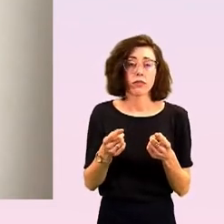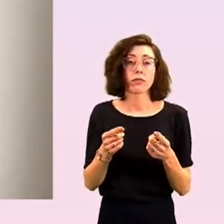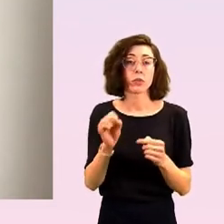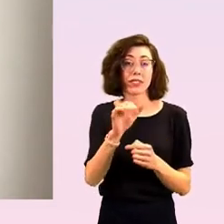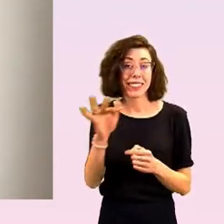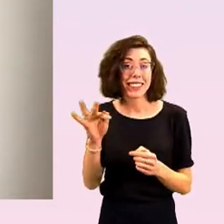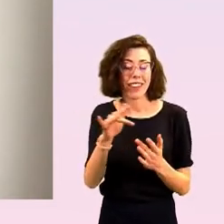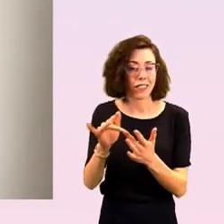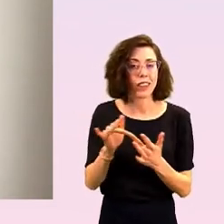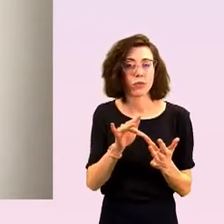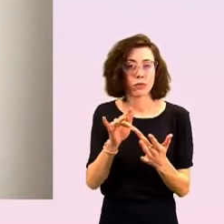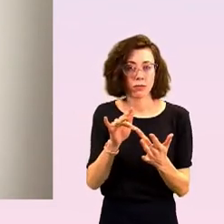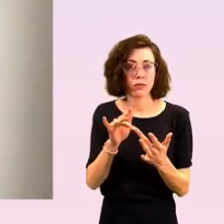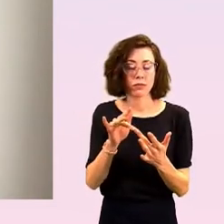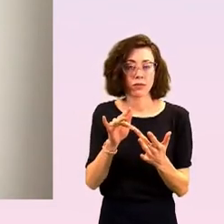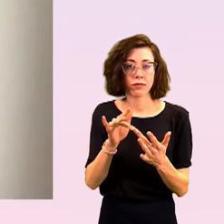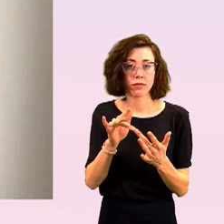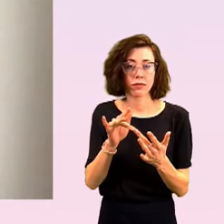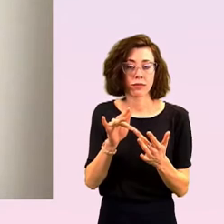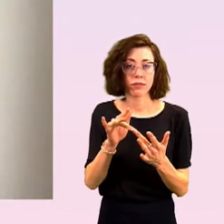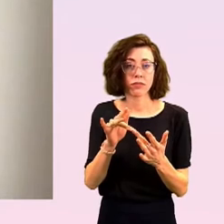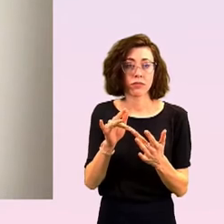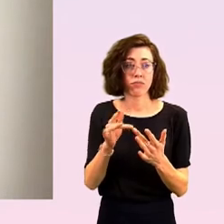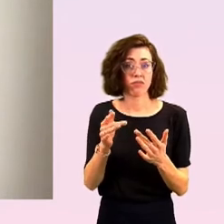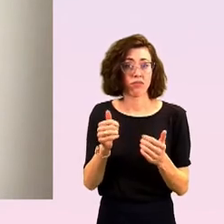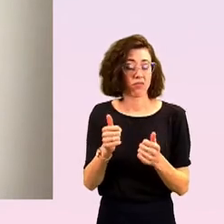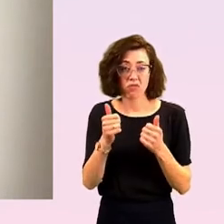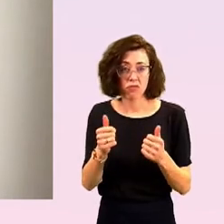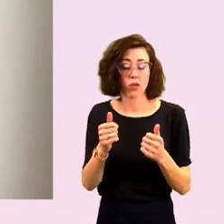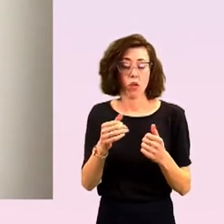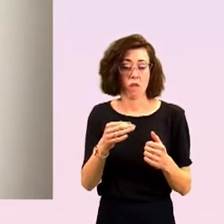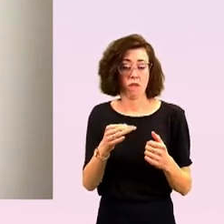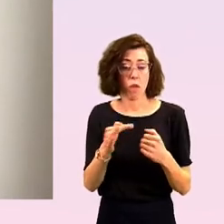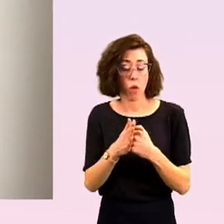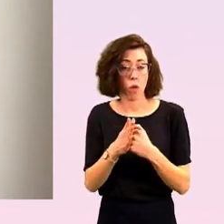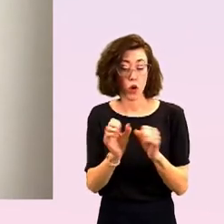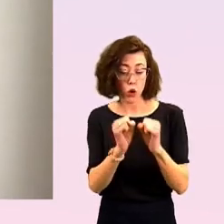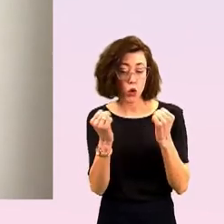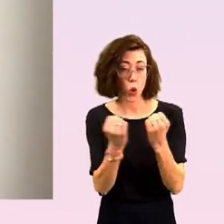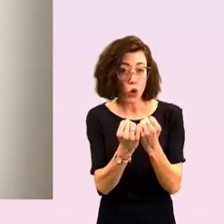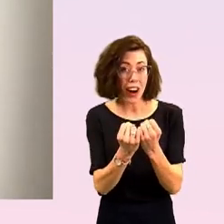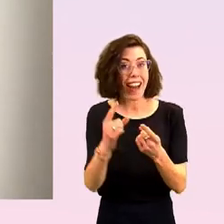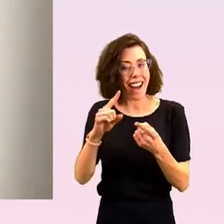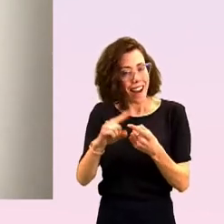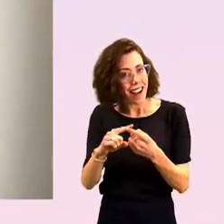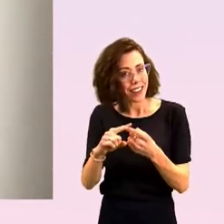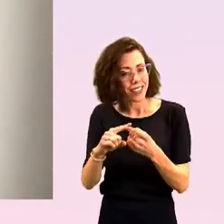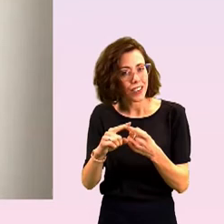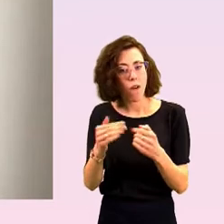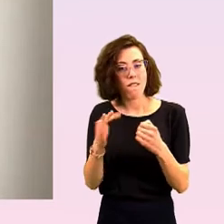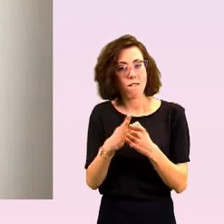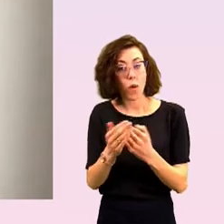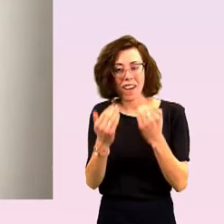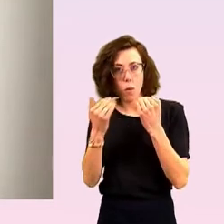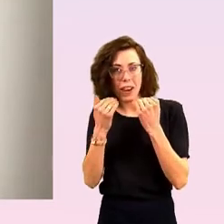networks fulfill a primary social role, an information sharing role, and then